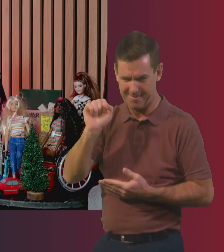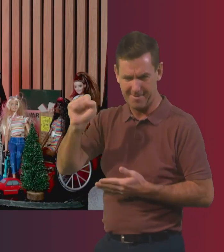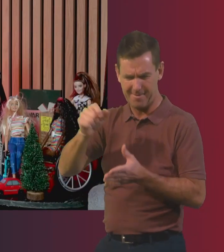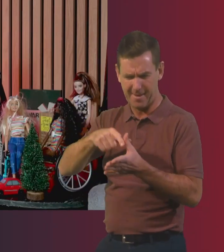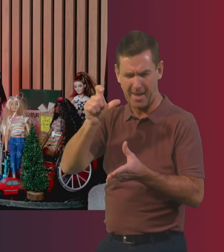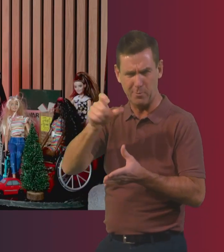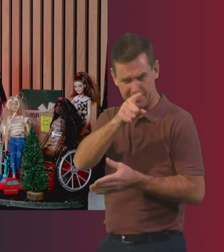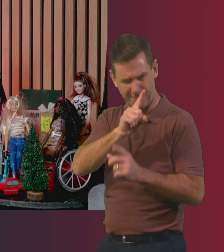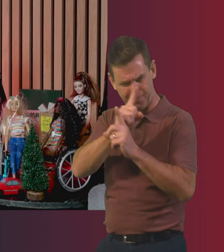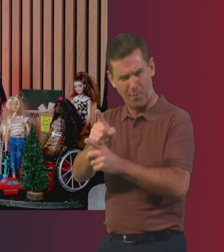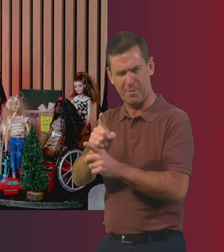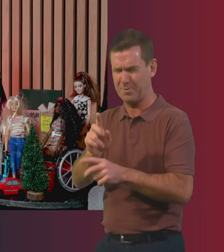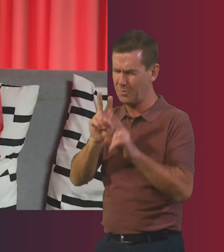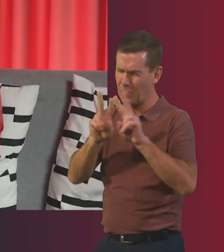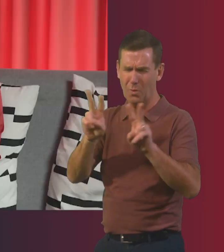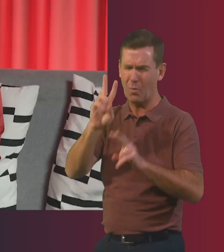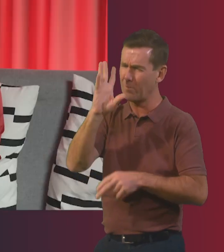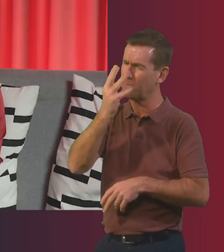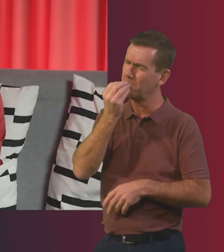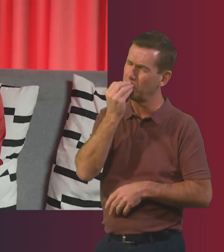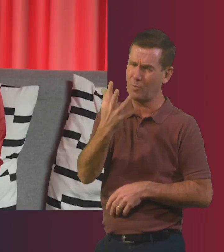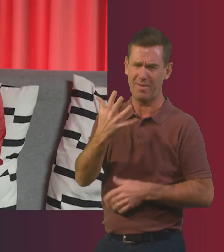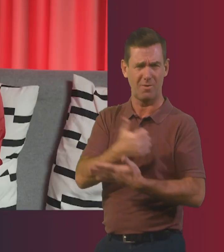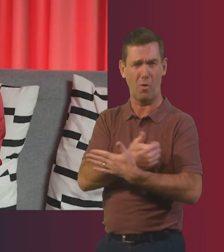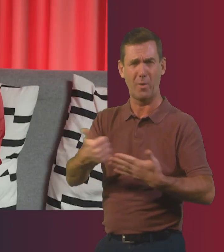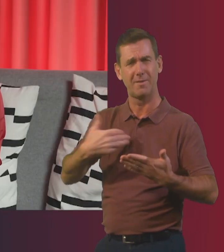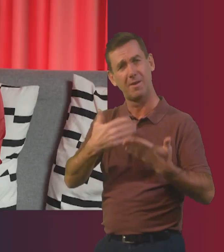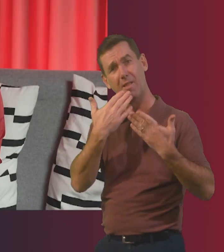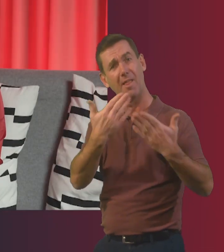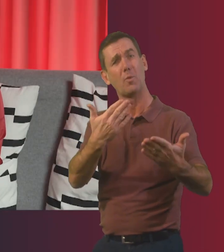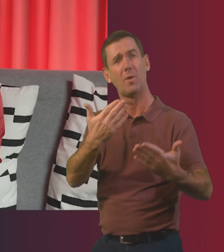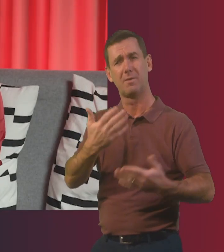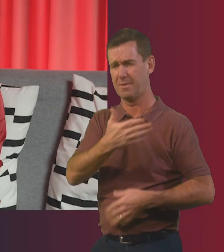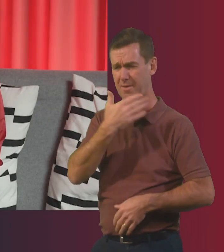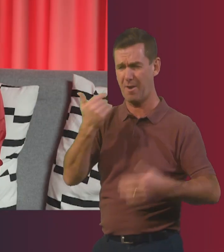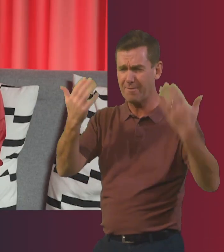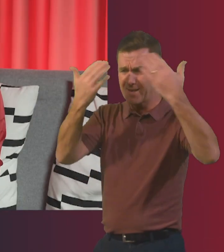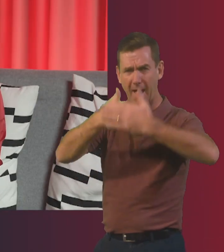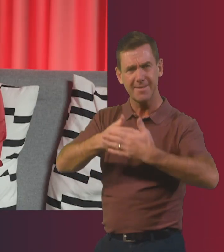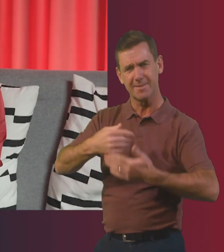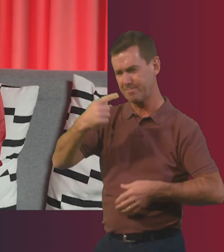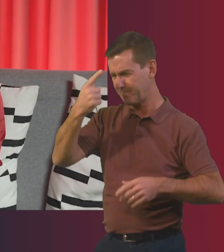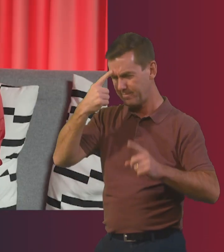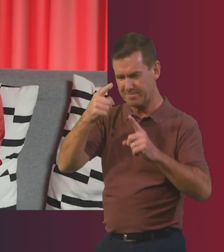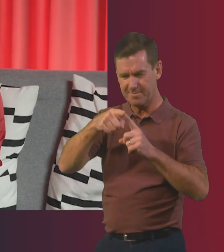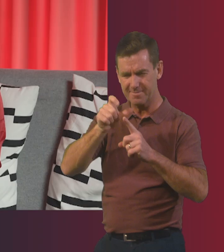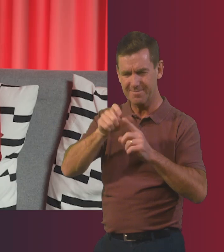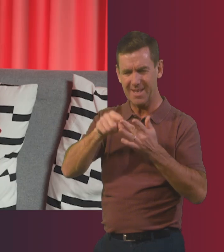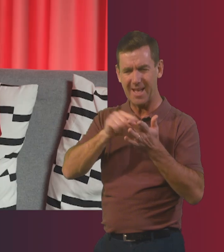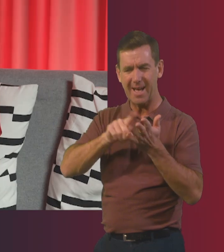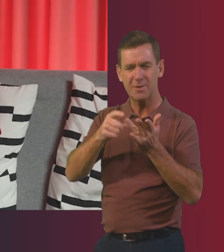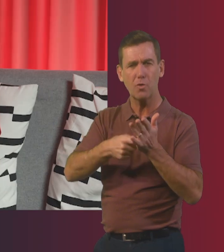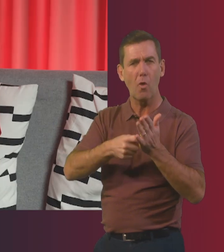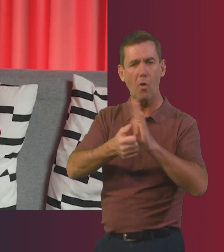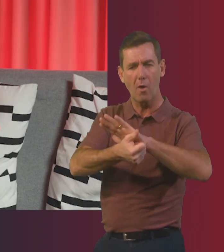beautiful, as you always do, my love. Thank you. It was such a lovely night. Just celebrating editorial excellence, and it was just nice to have, you know, the